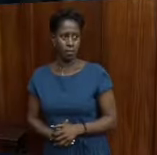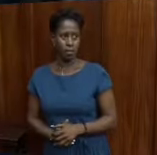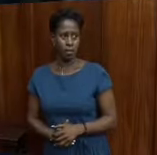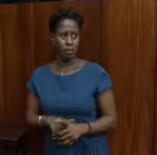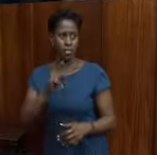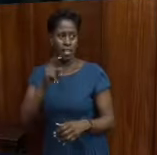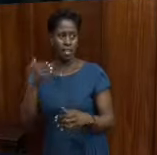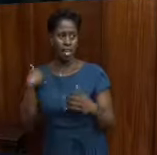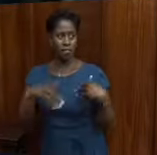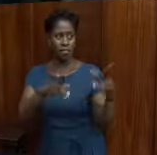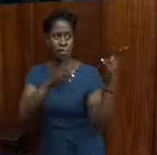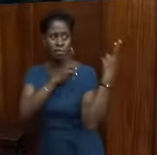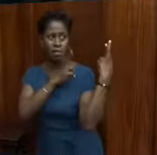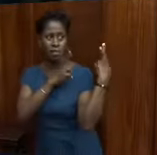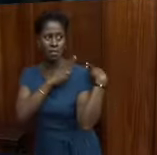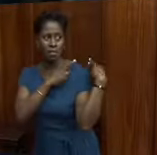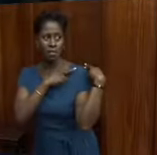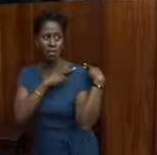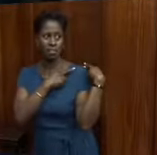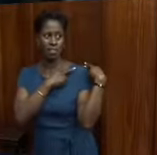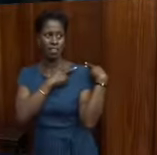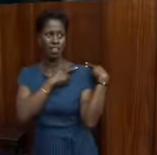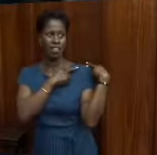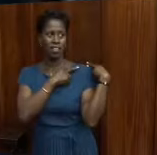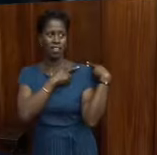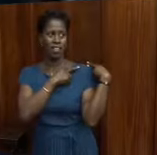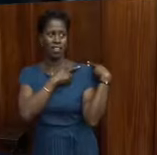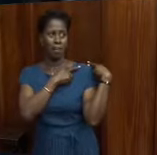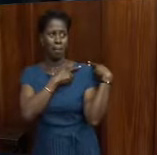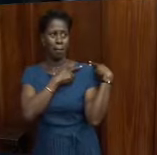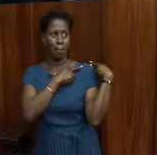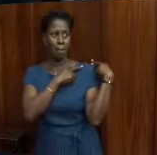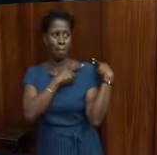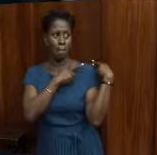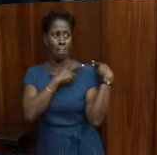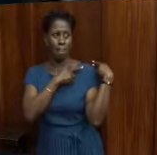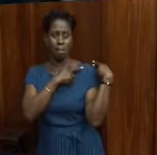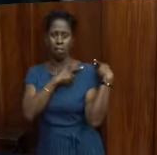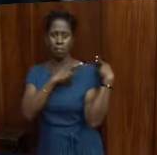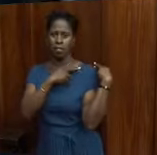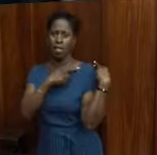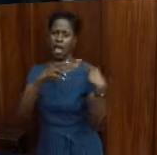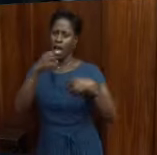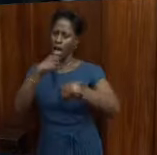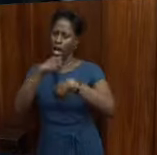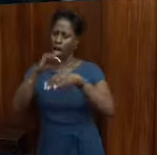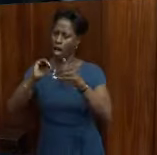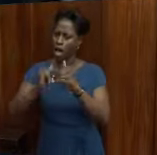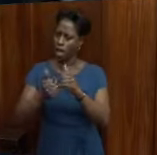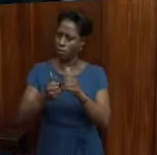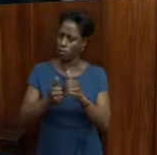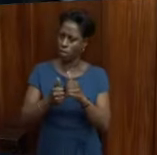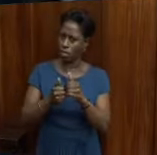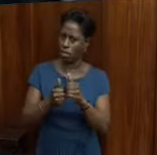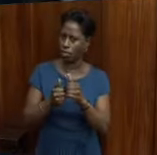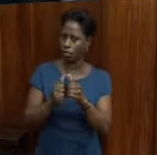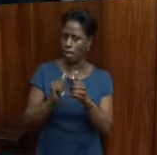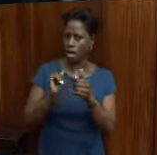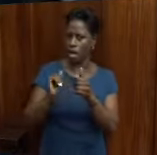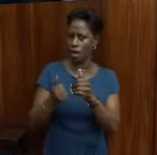institutions involved in the protection of our patrimony. The treatment of the National Trust by the last